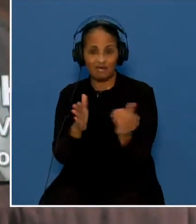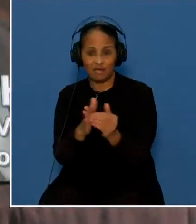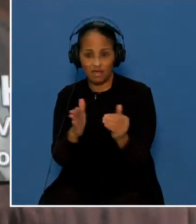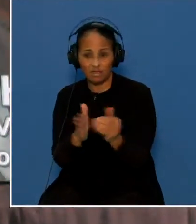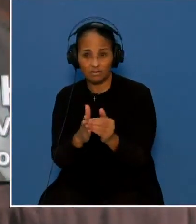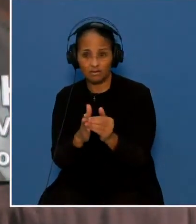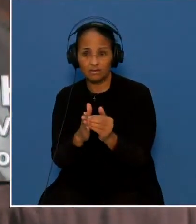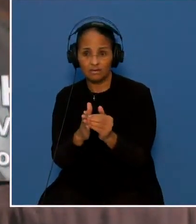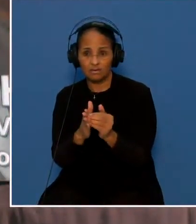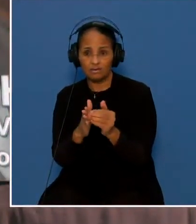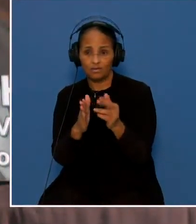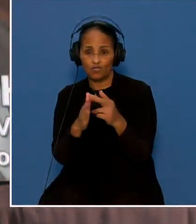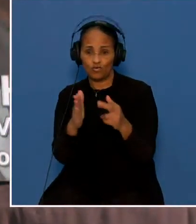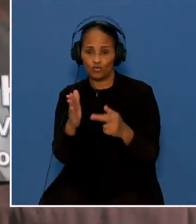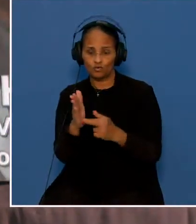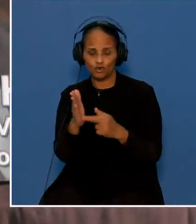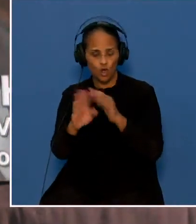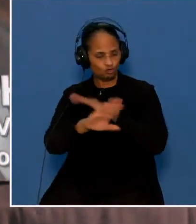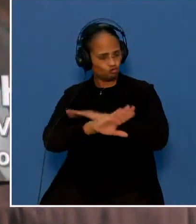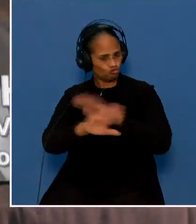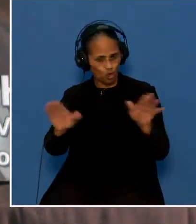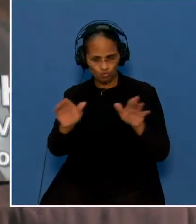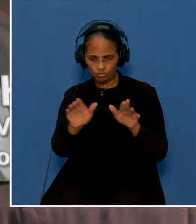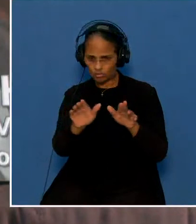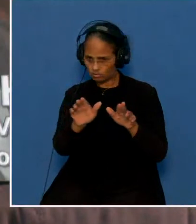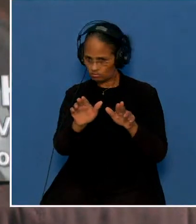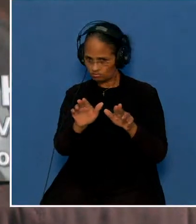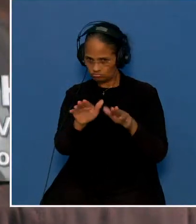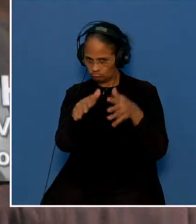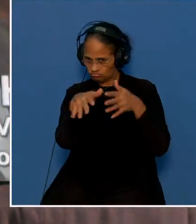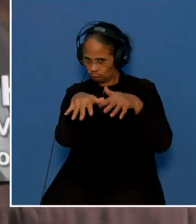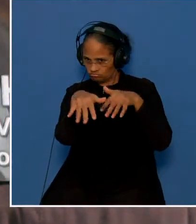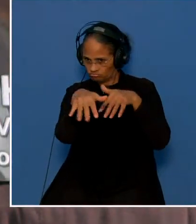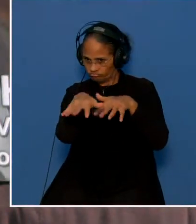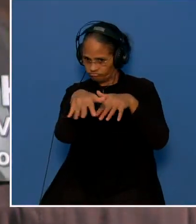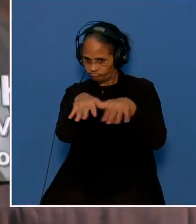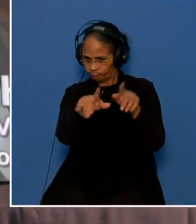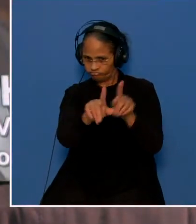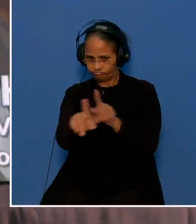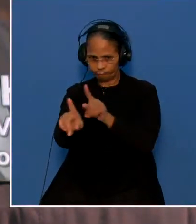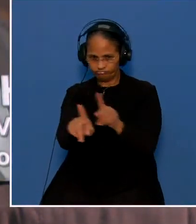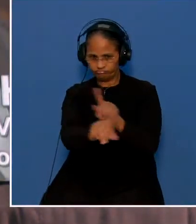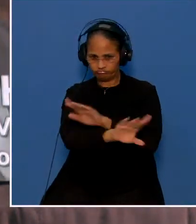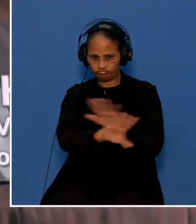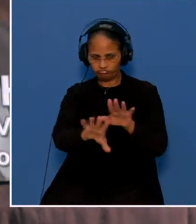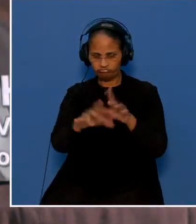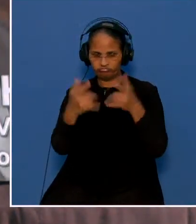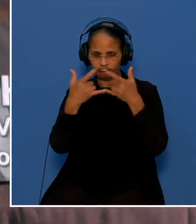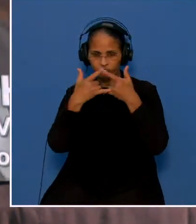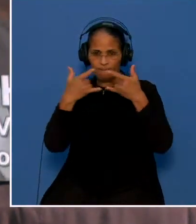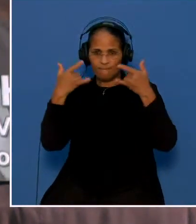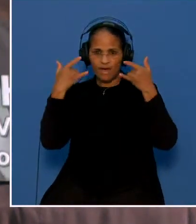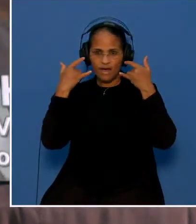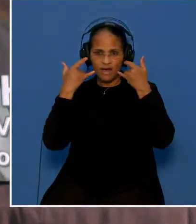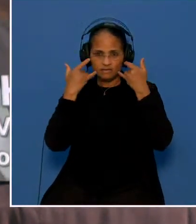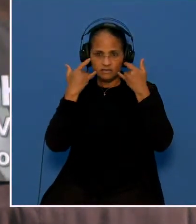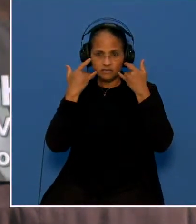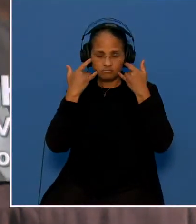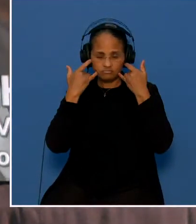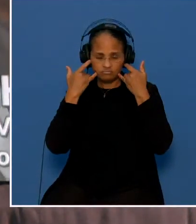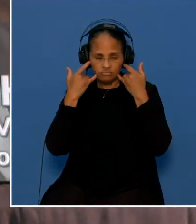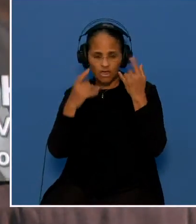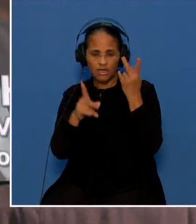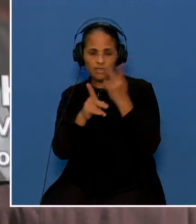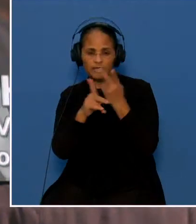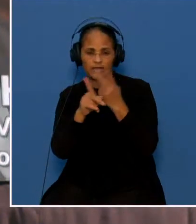guidelines. Do not follow the troops. Wear a mask at all times.